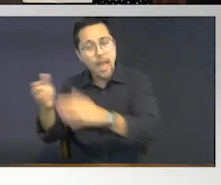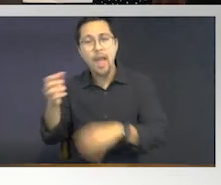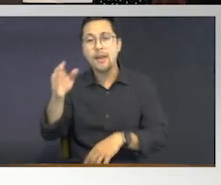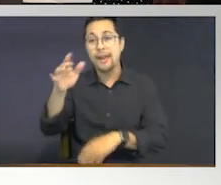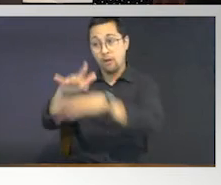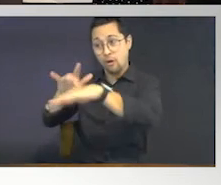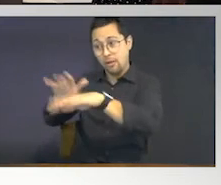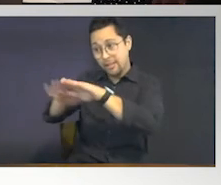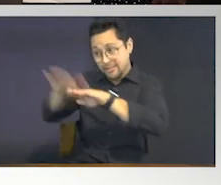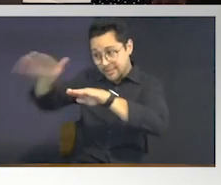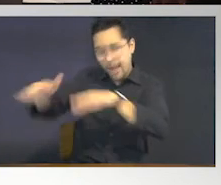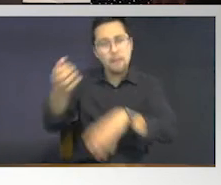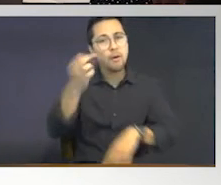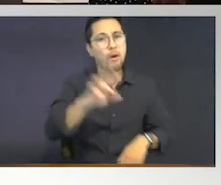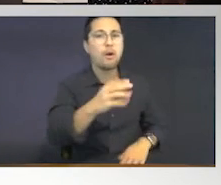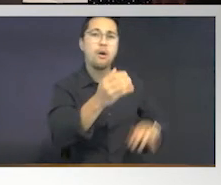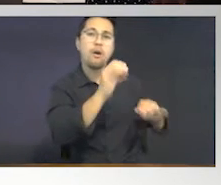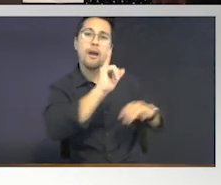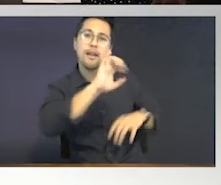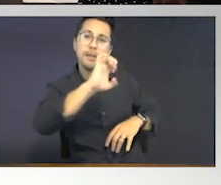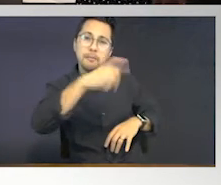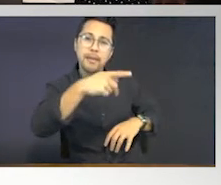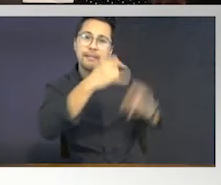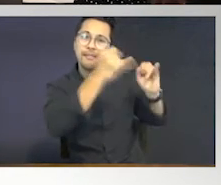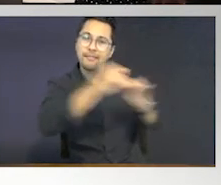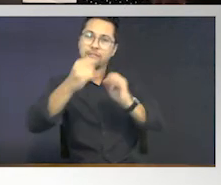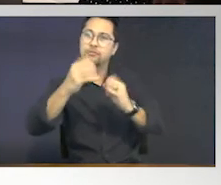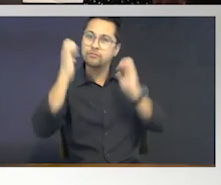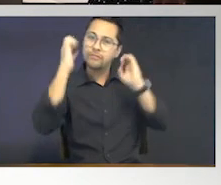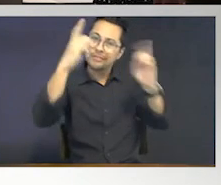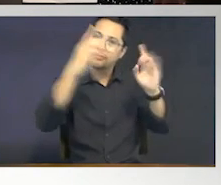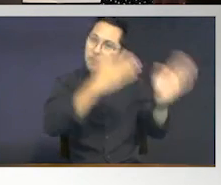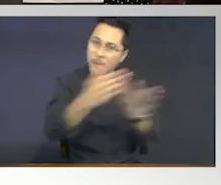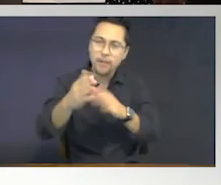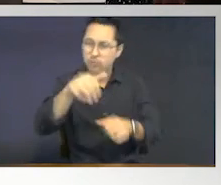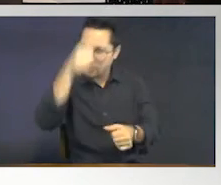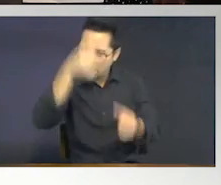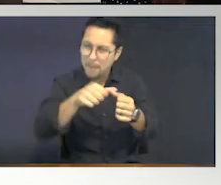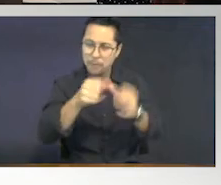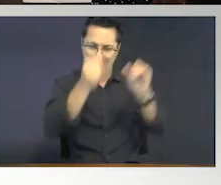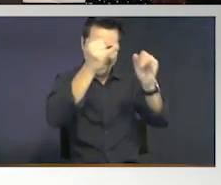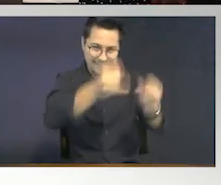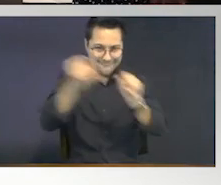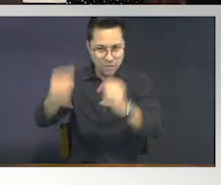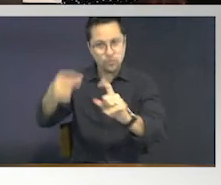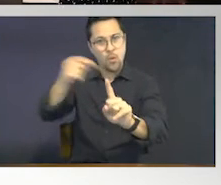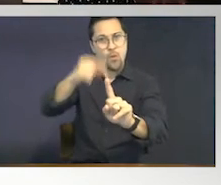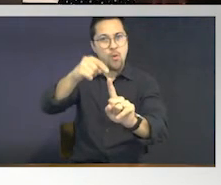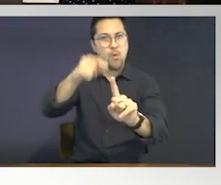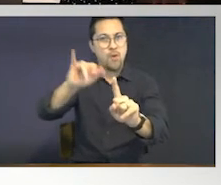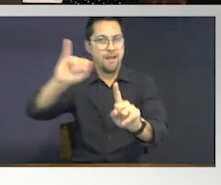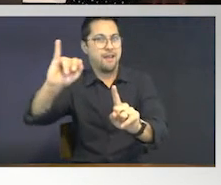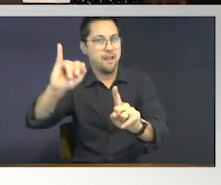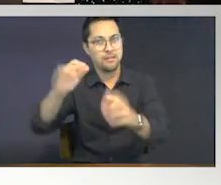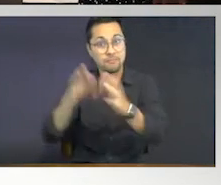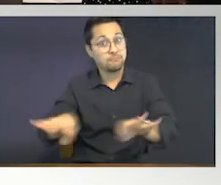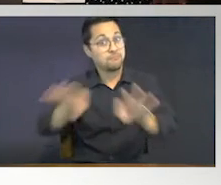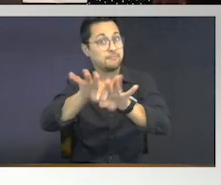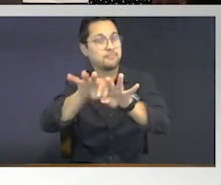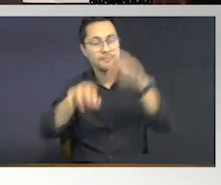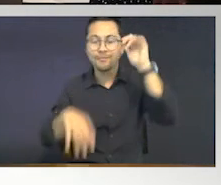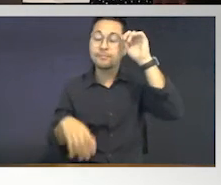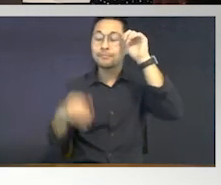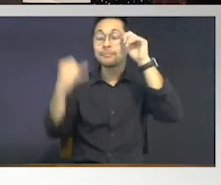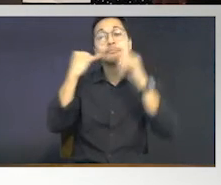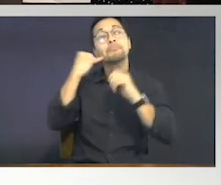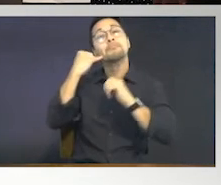individual IEP, the individual education plans. So remember that individual part, that's important. So when we're communicating with